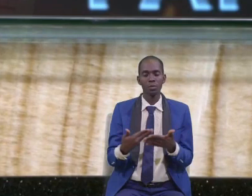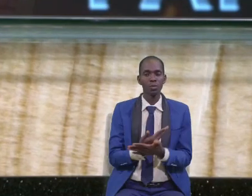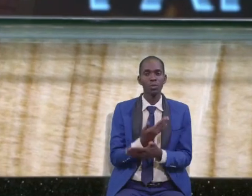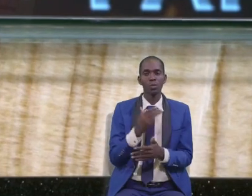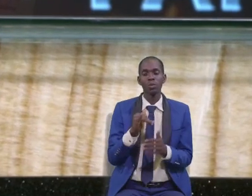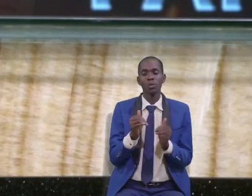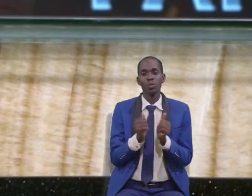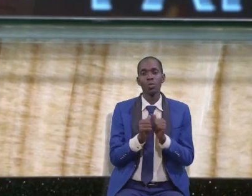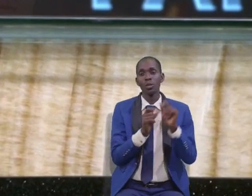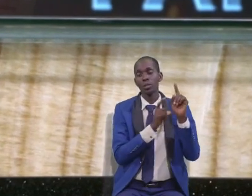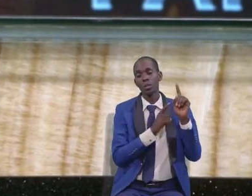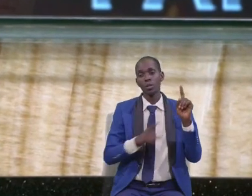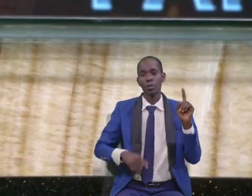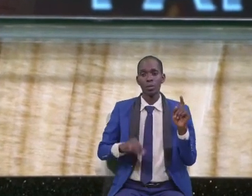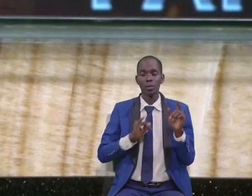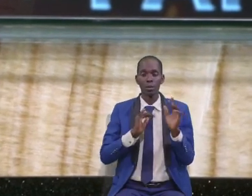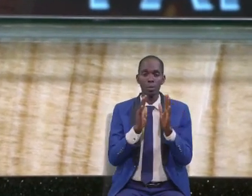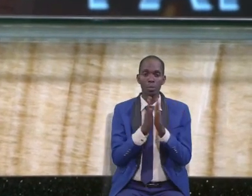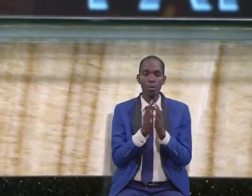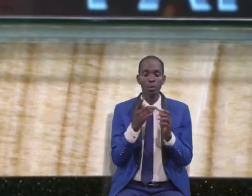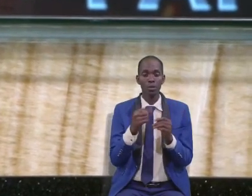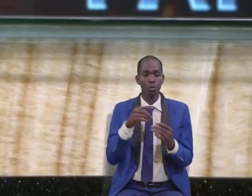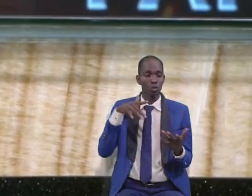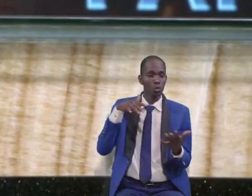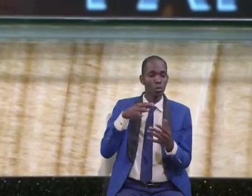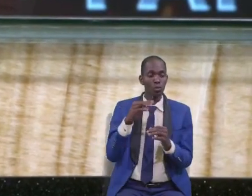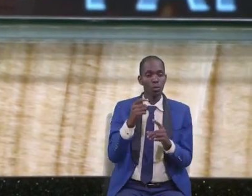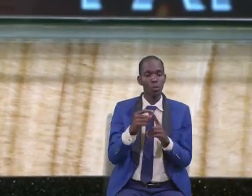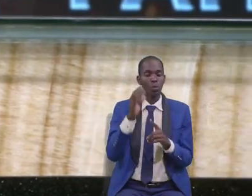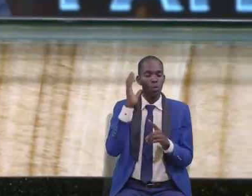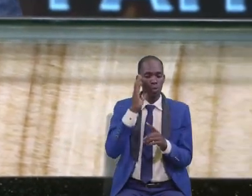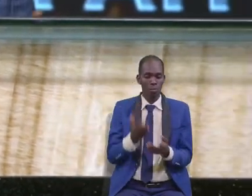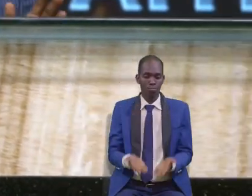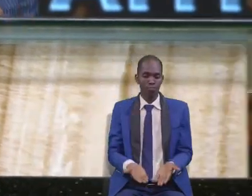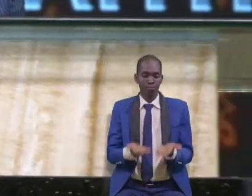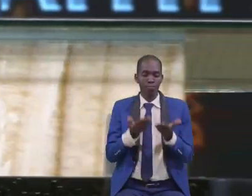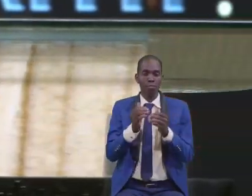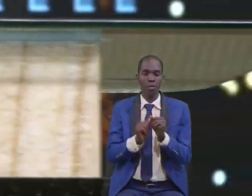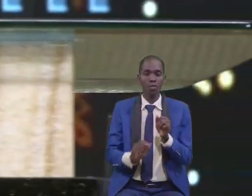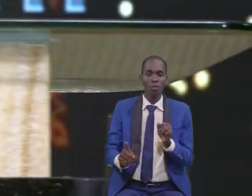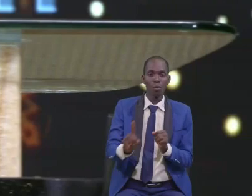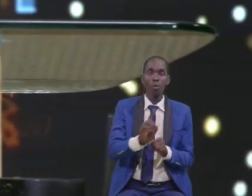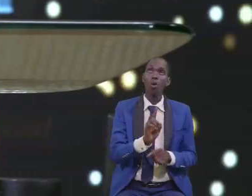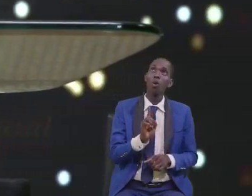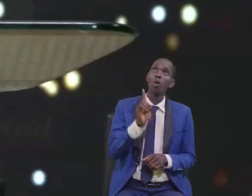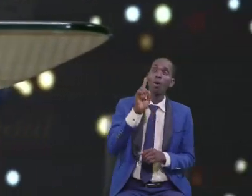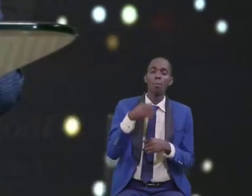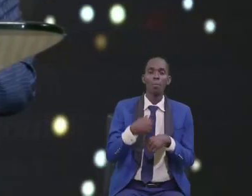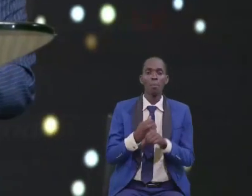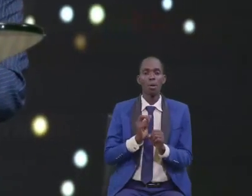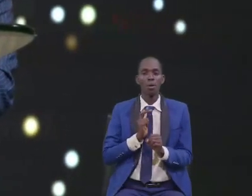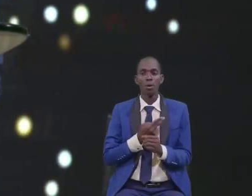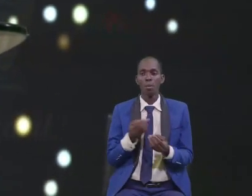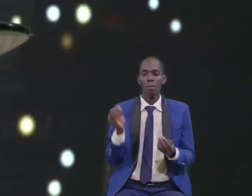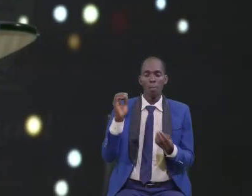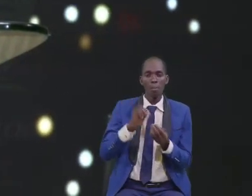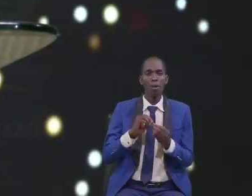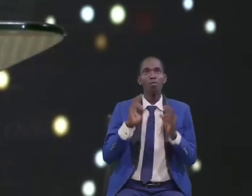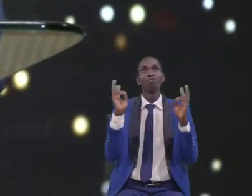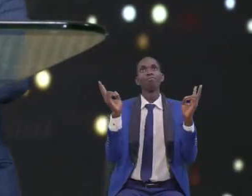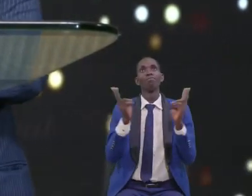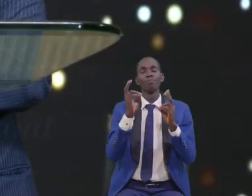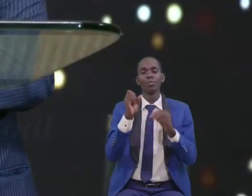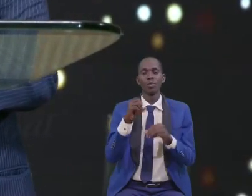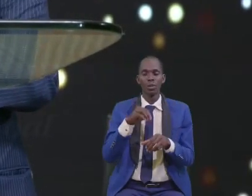I pray that the study of the word will lift everyone up and make us more victorious in our Christian